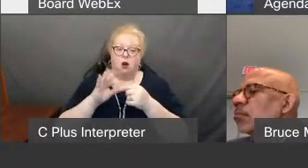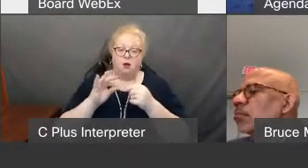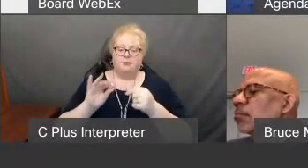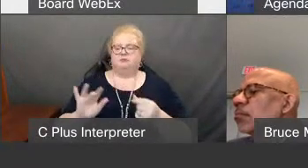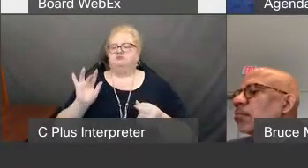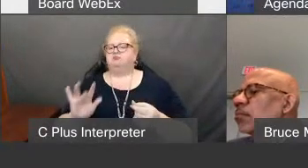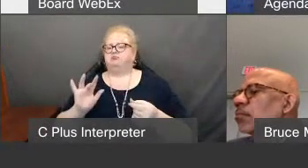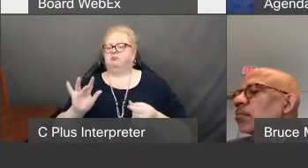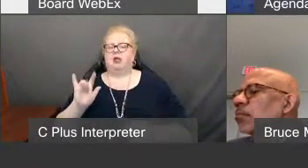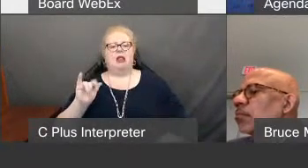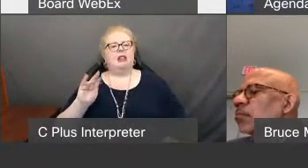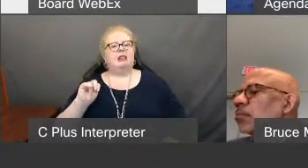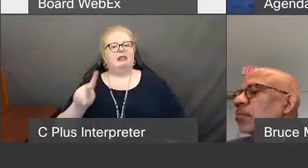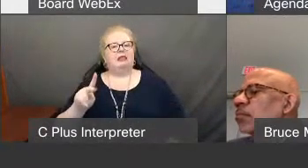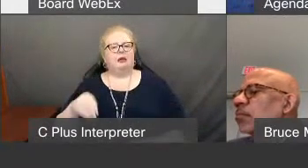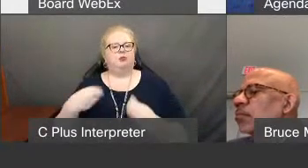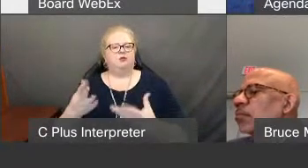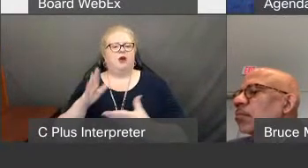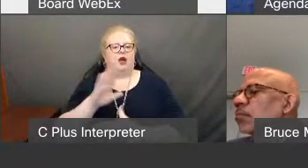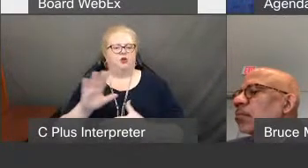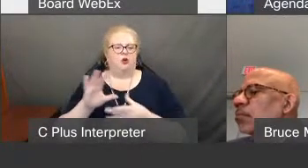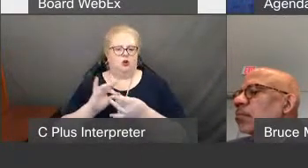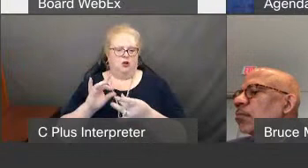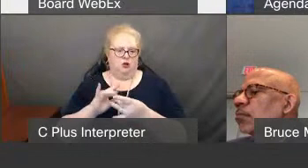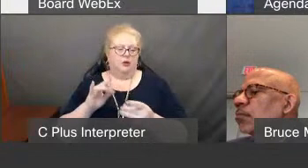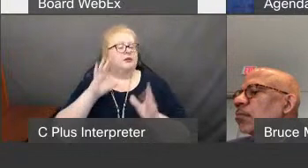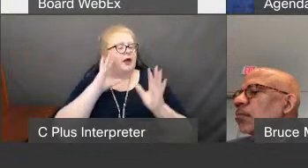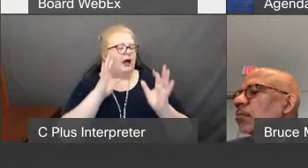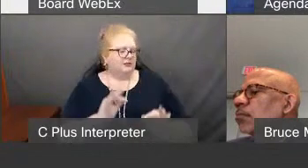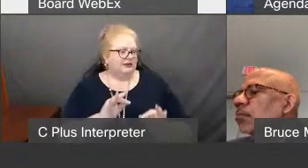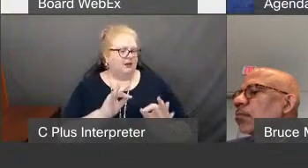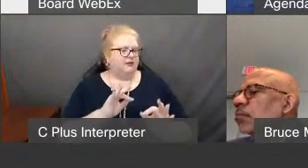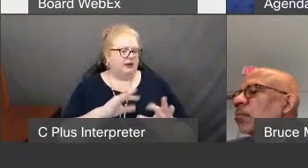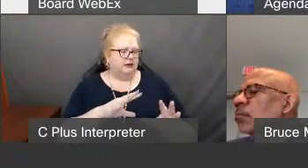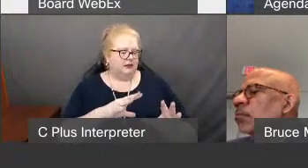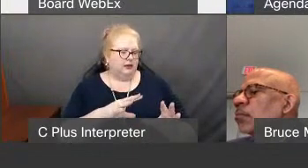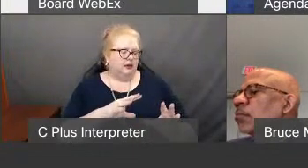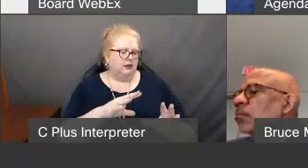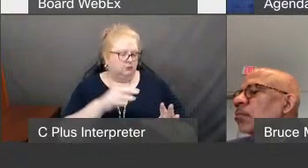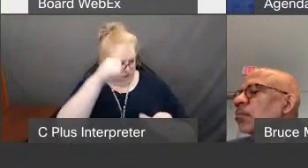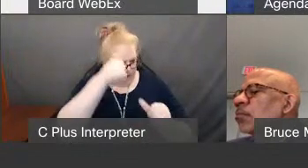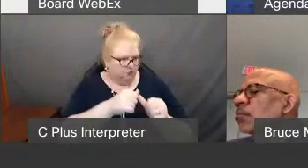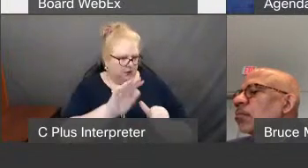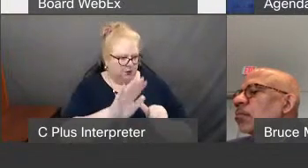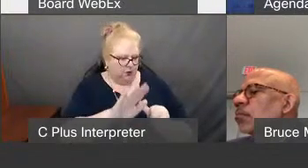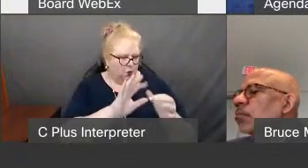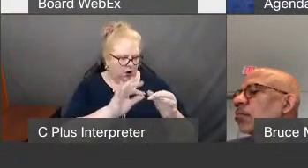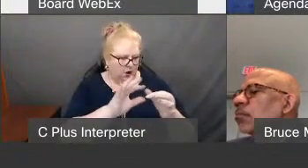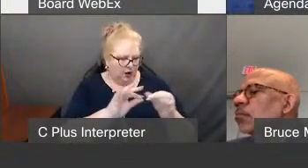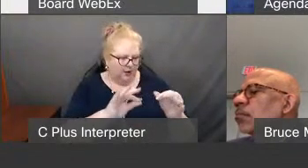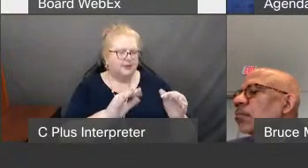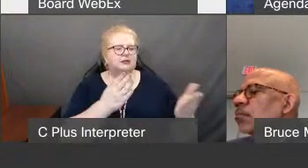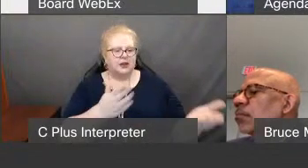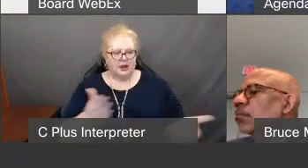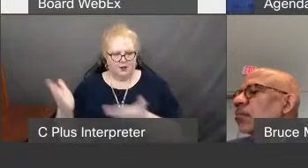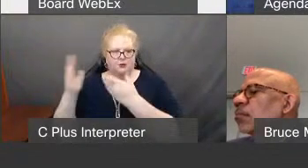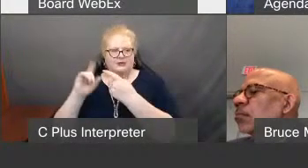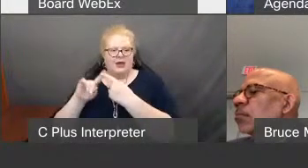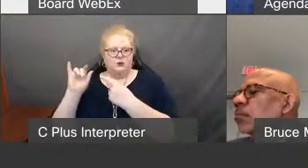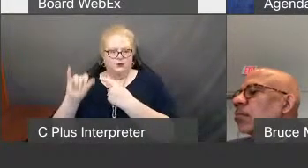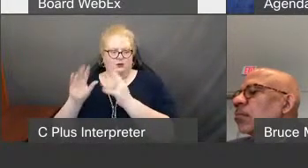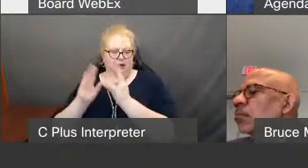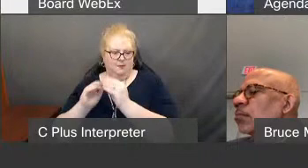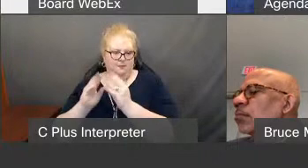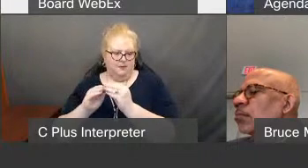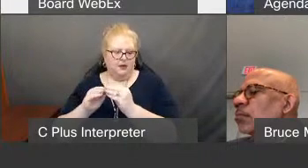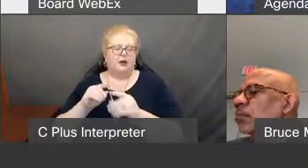those comments. I'll definitely take yours back and we'll discuss this. And there were some other comments that were brought up during the meeting last week that we're